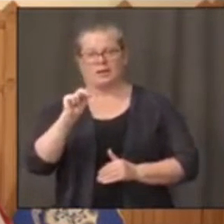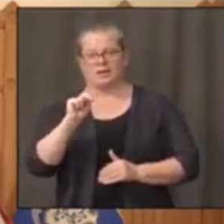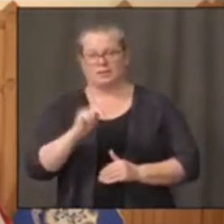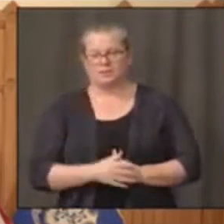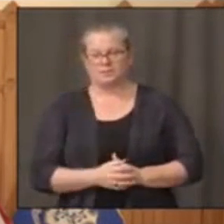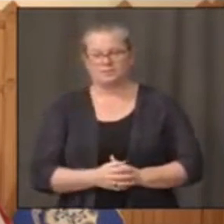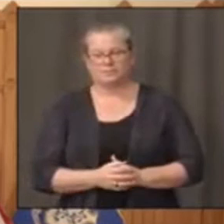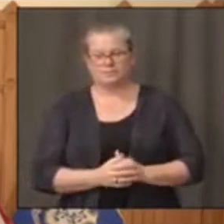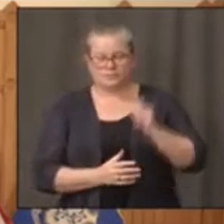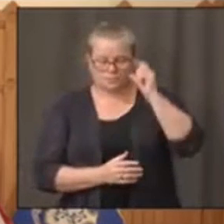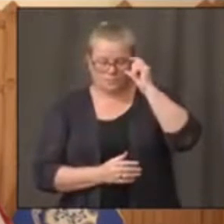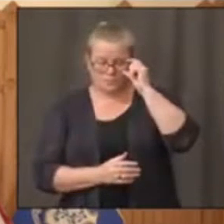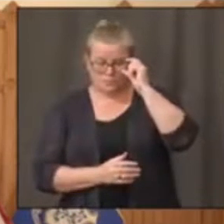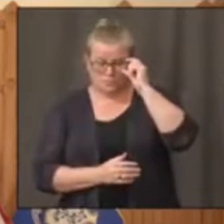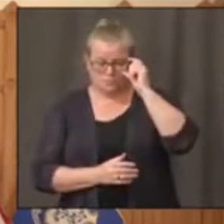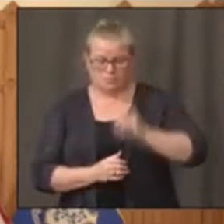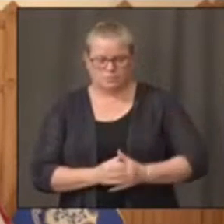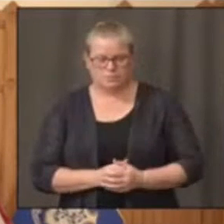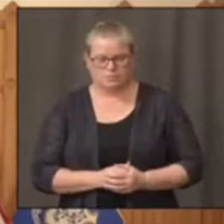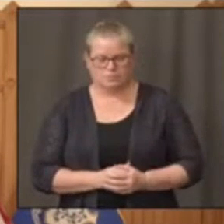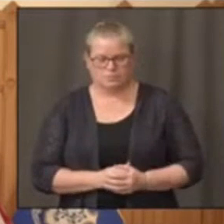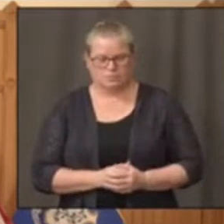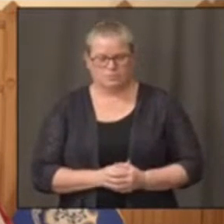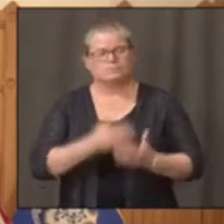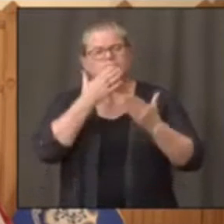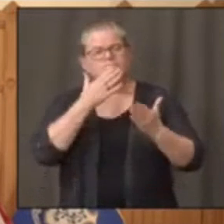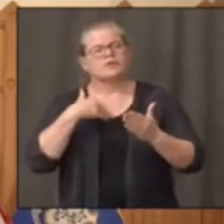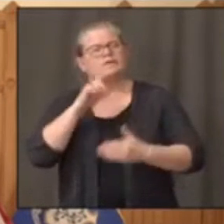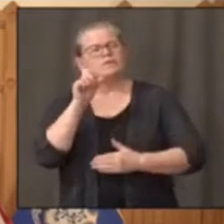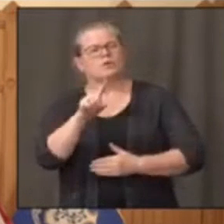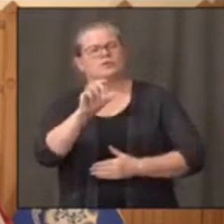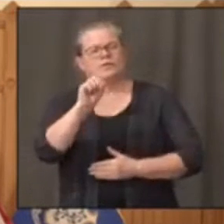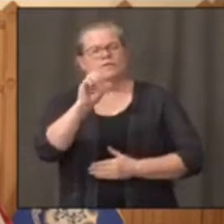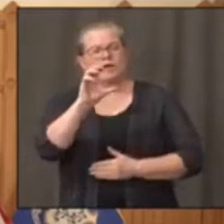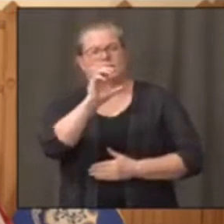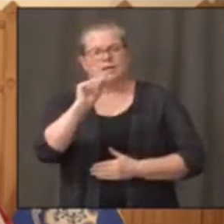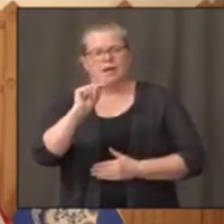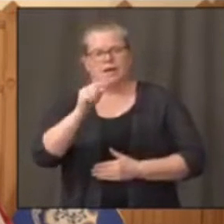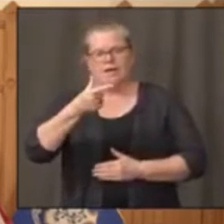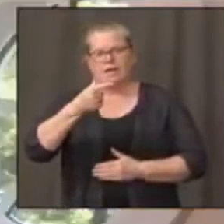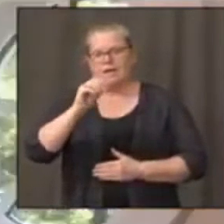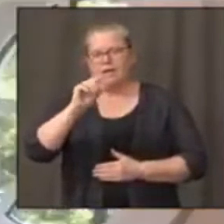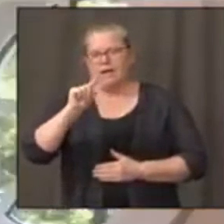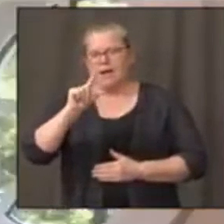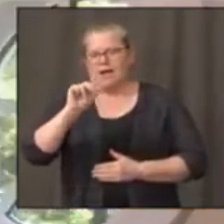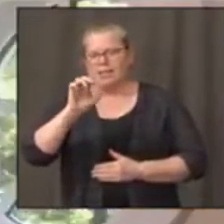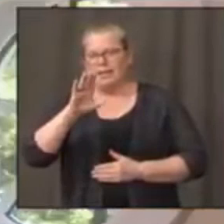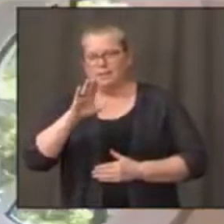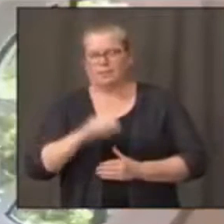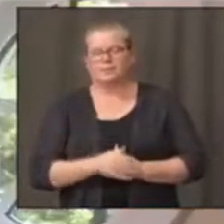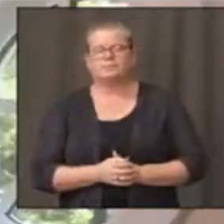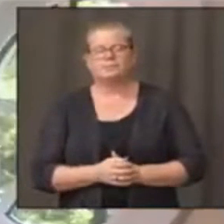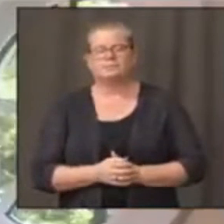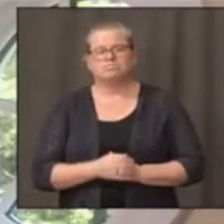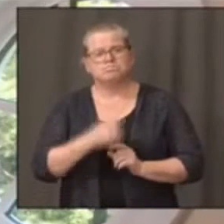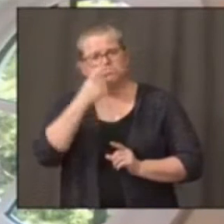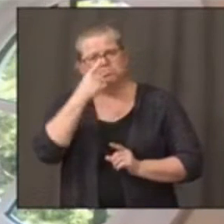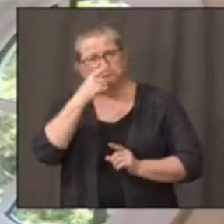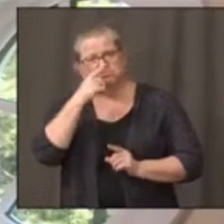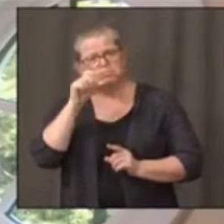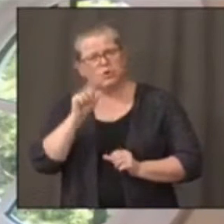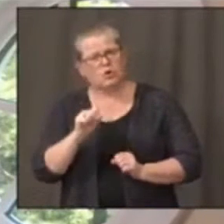Thank you. This is a question for Scott Gottlieb. Could you perhaps elaborate on what makes